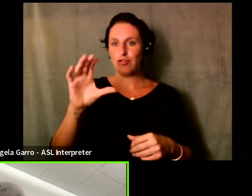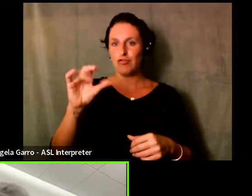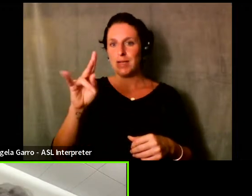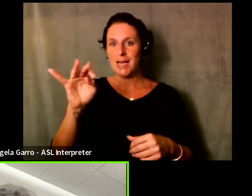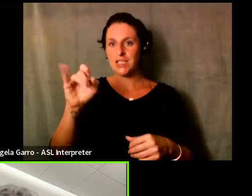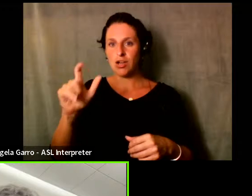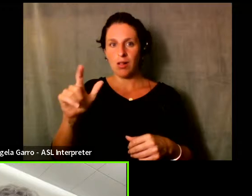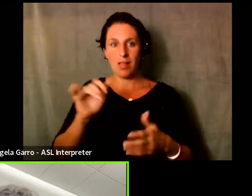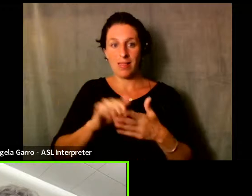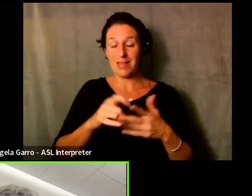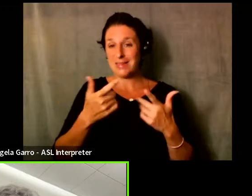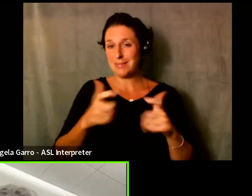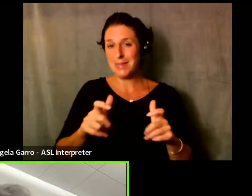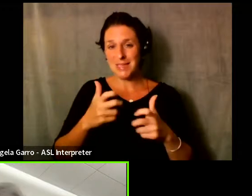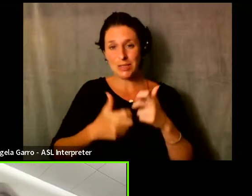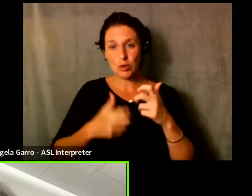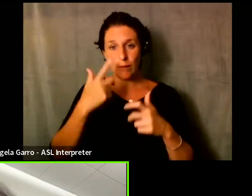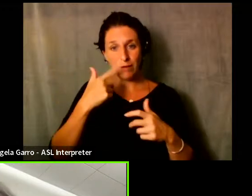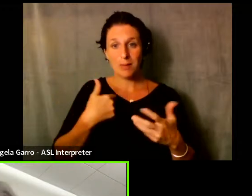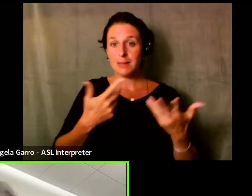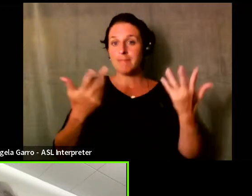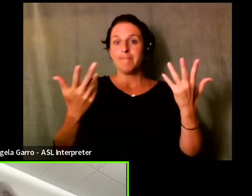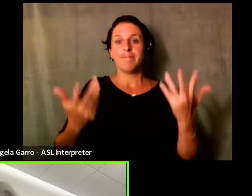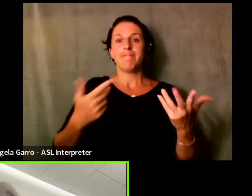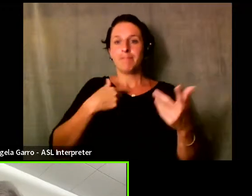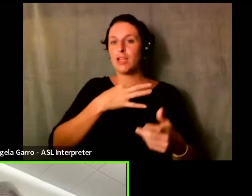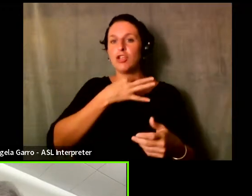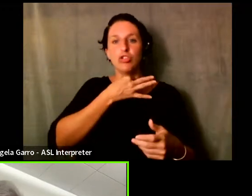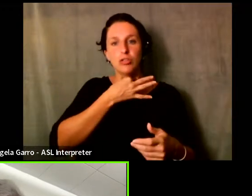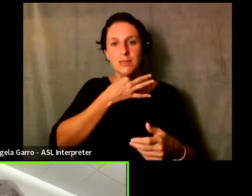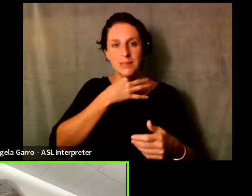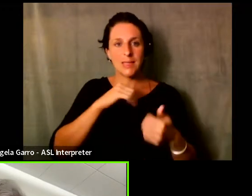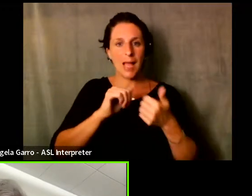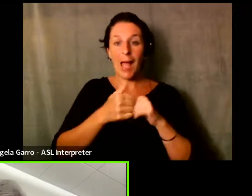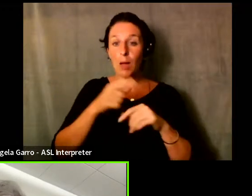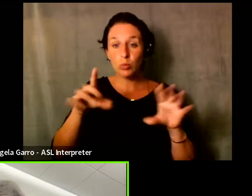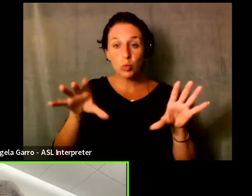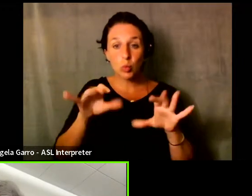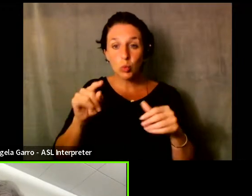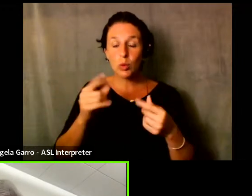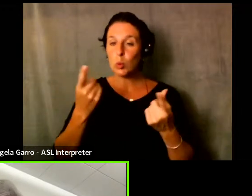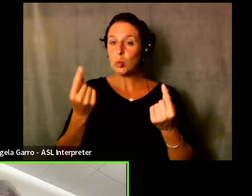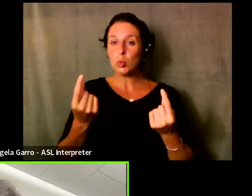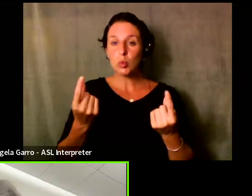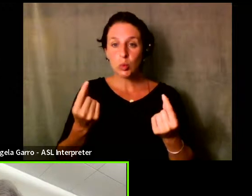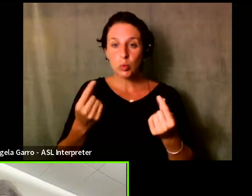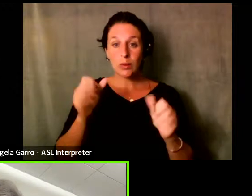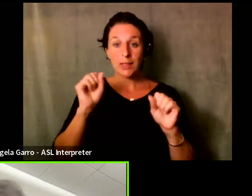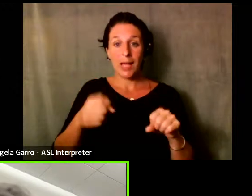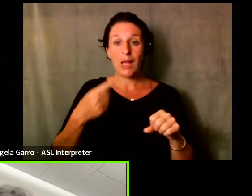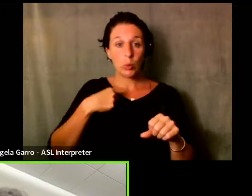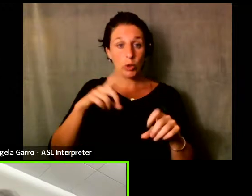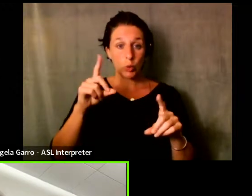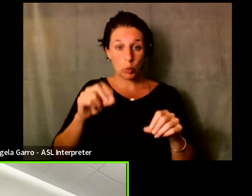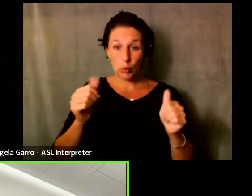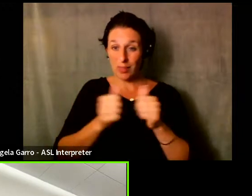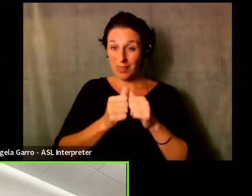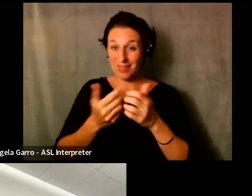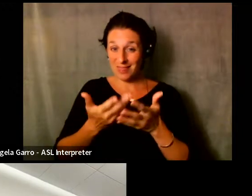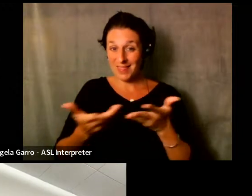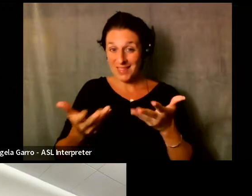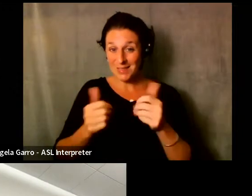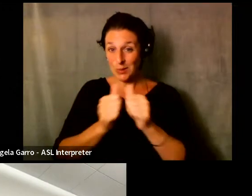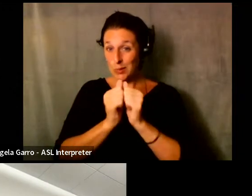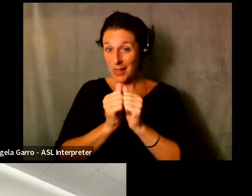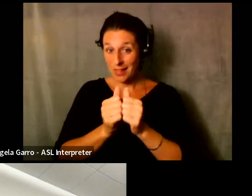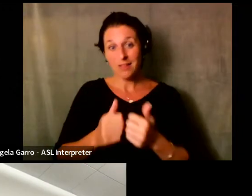issue for me. So I'm just curious as to how you doing it, what are you doing, and can we do some things together? I mean,